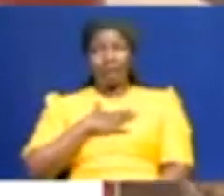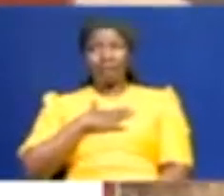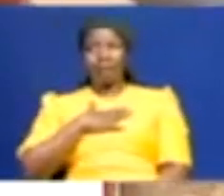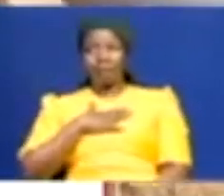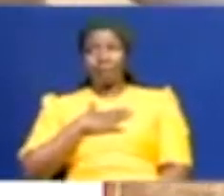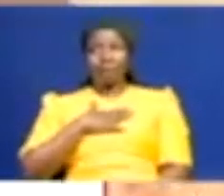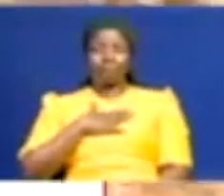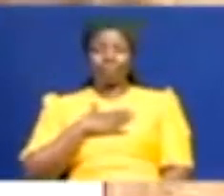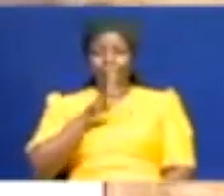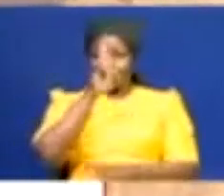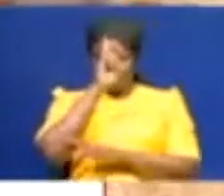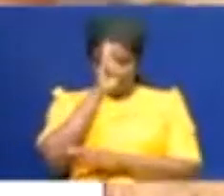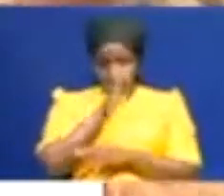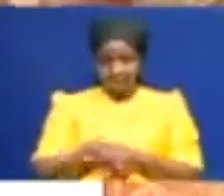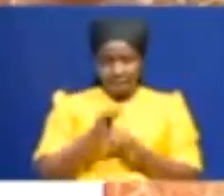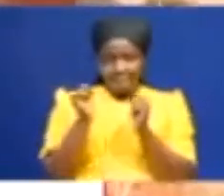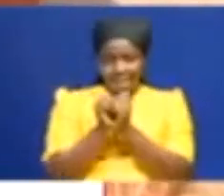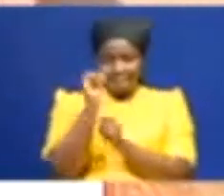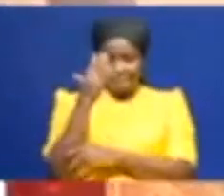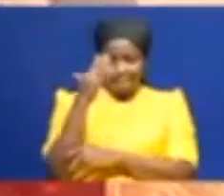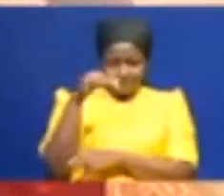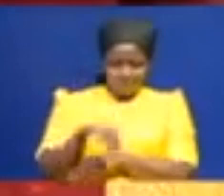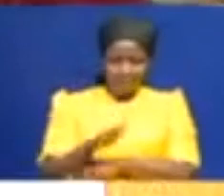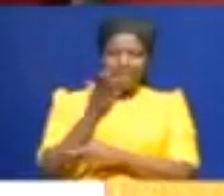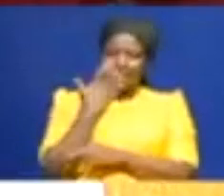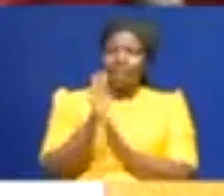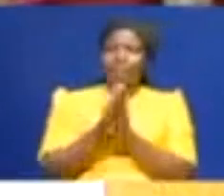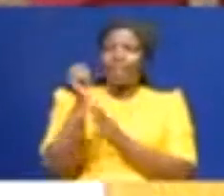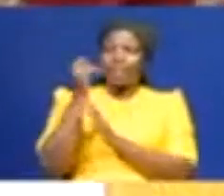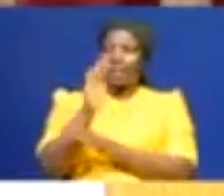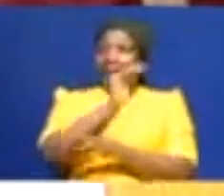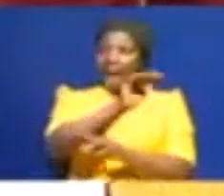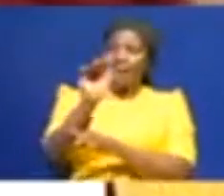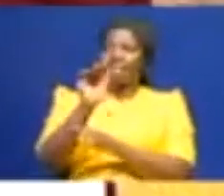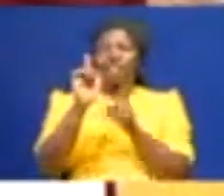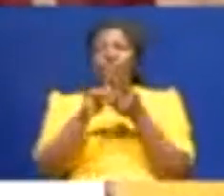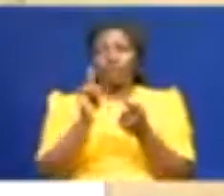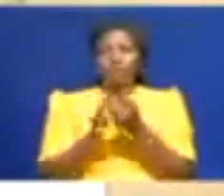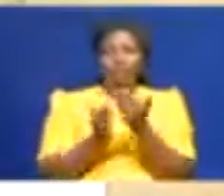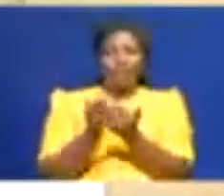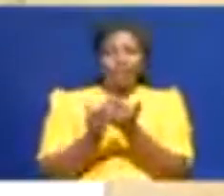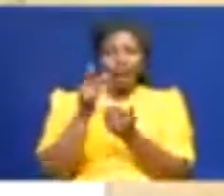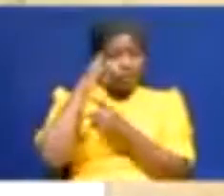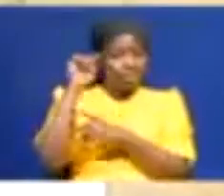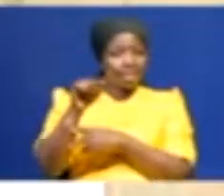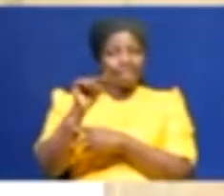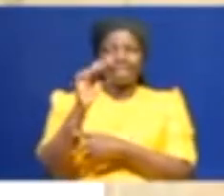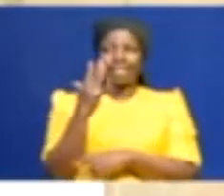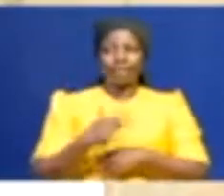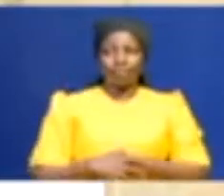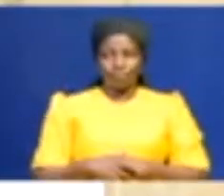disciplined forces. At least 10 indigenous tree species were planted, with Kenyans being urged to take interest in the seedling variety. In a place